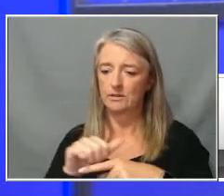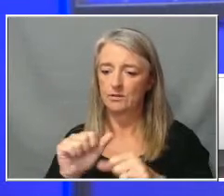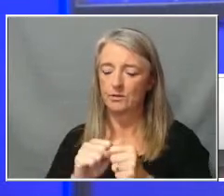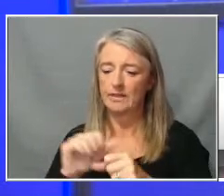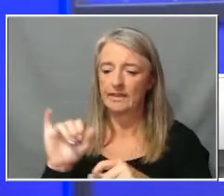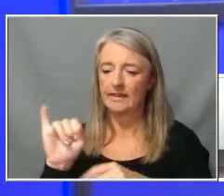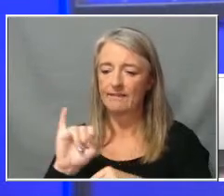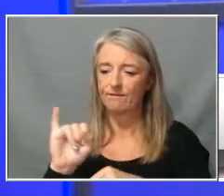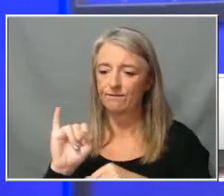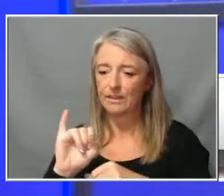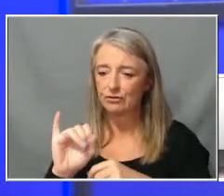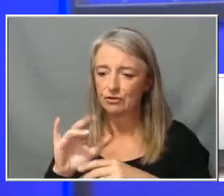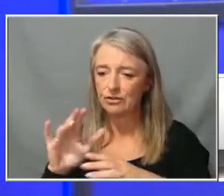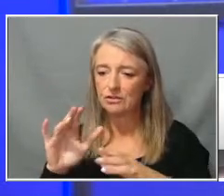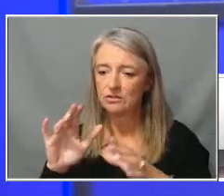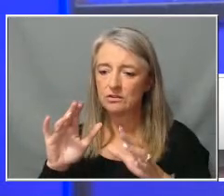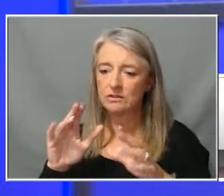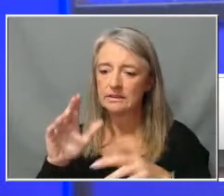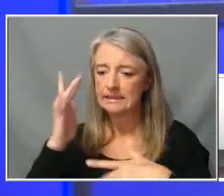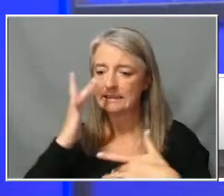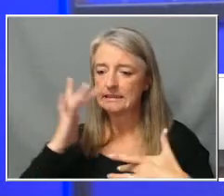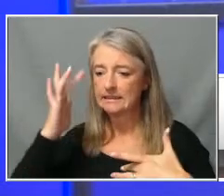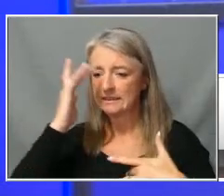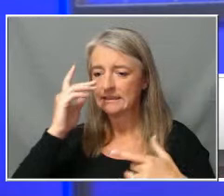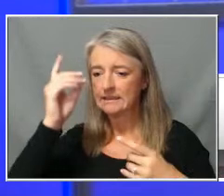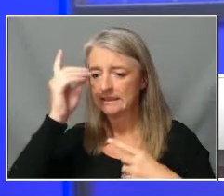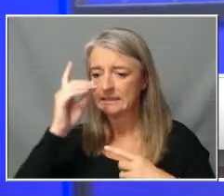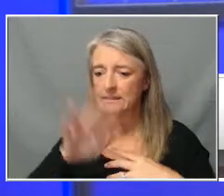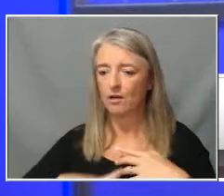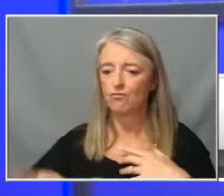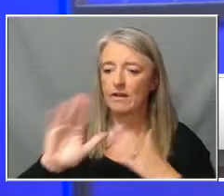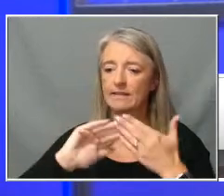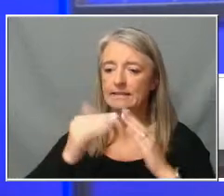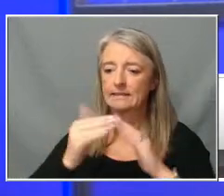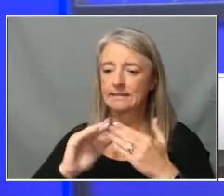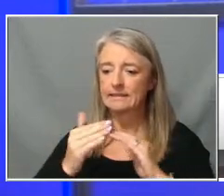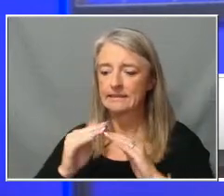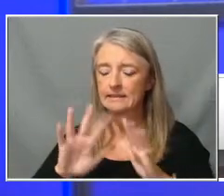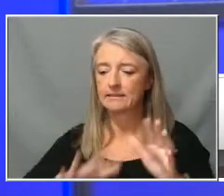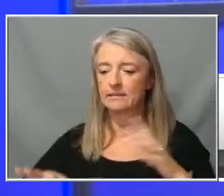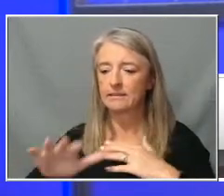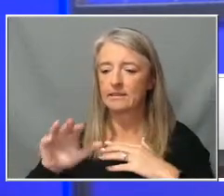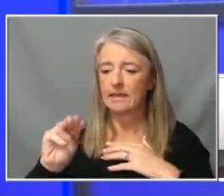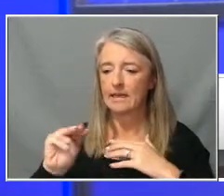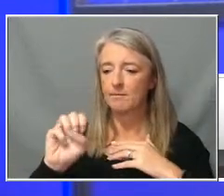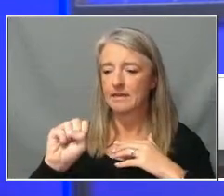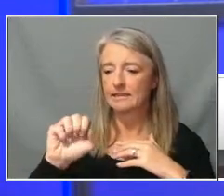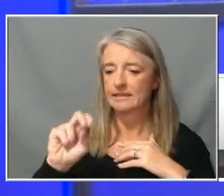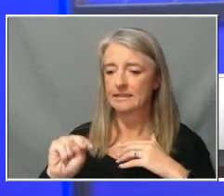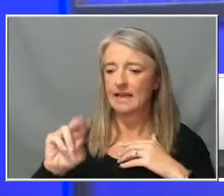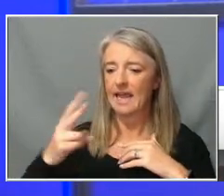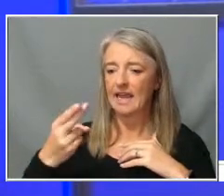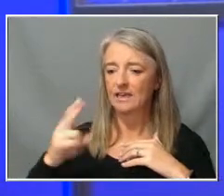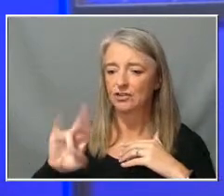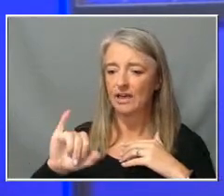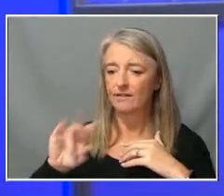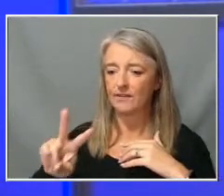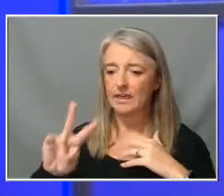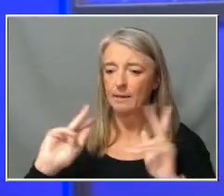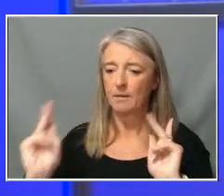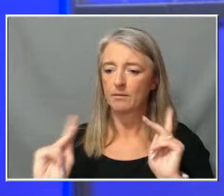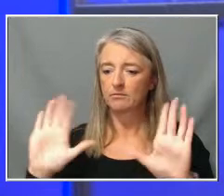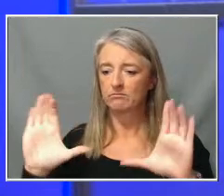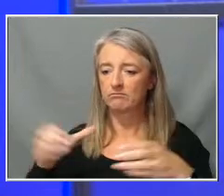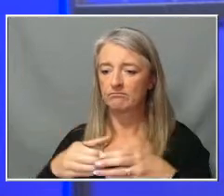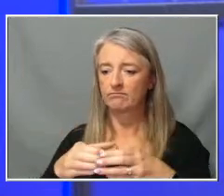my colleagues and infectious disease colleagues around the city, especially in our MSM or HIV population, we just have